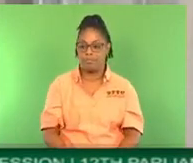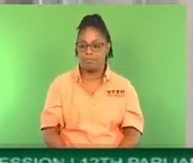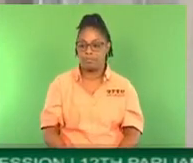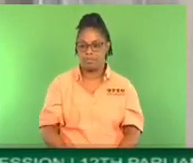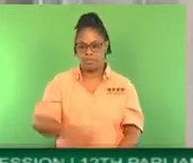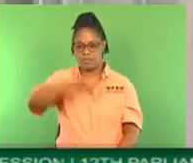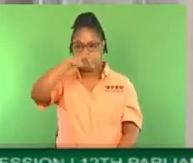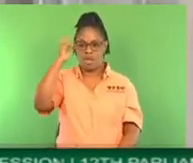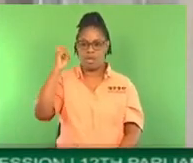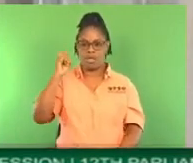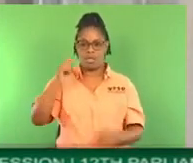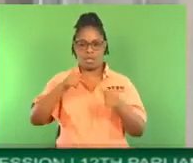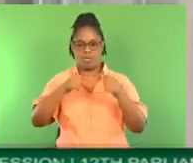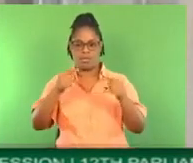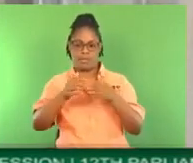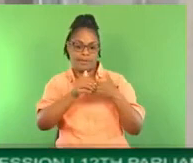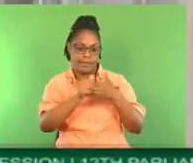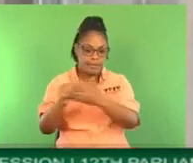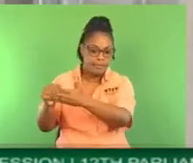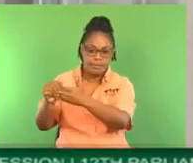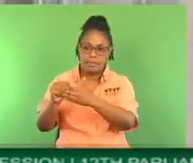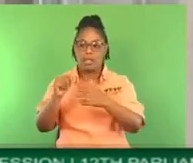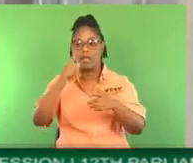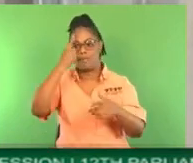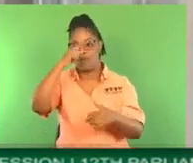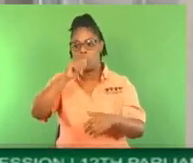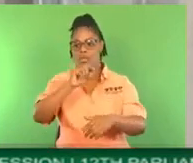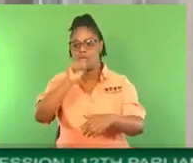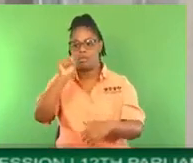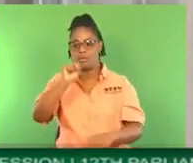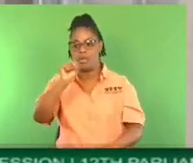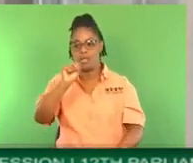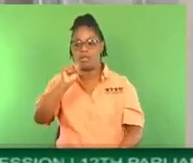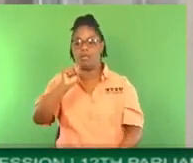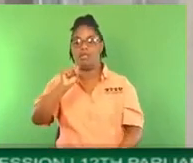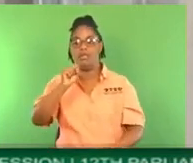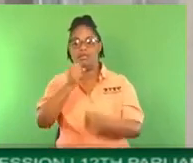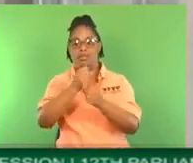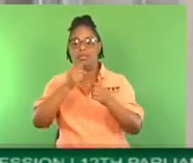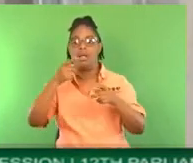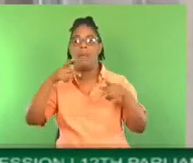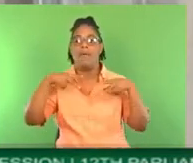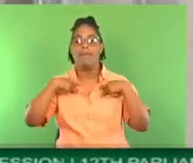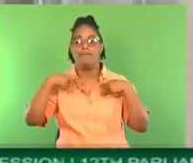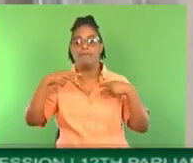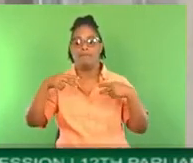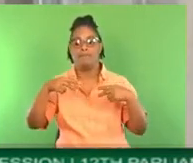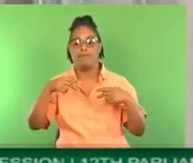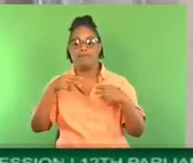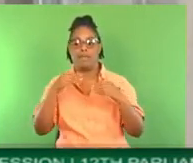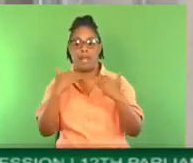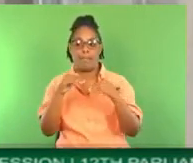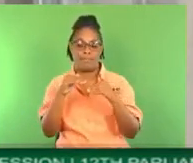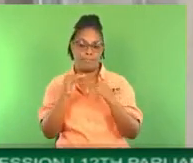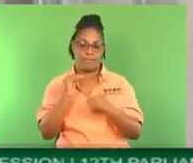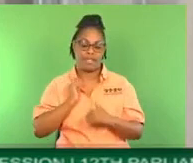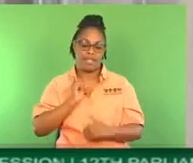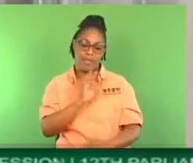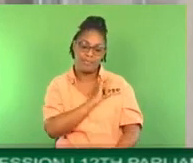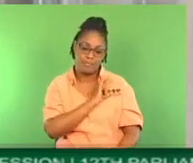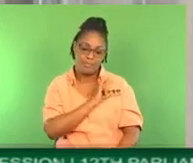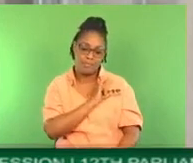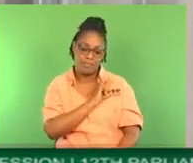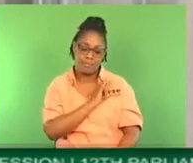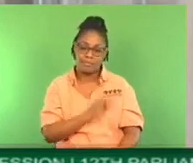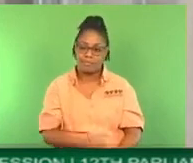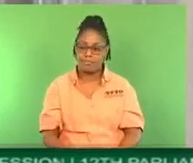the opposition leader from Siparia, we have little staff to go around. I was hoping